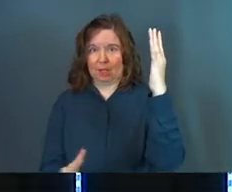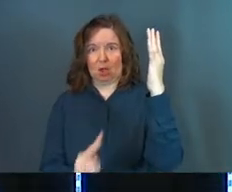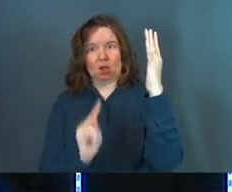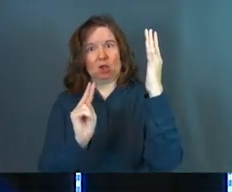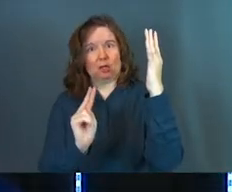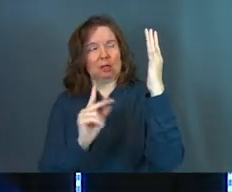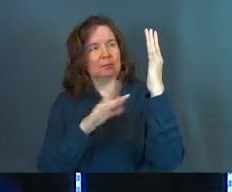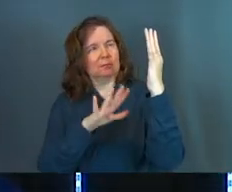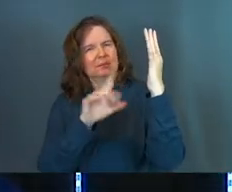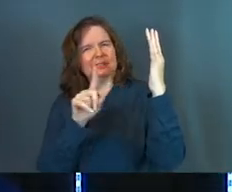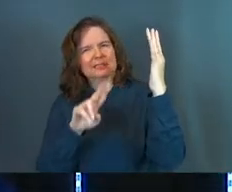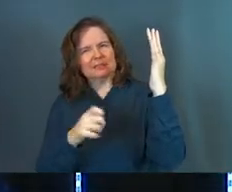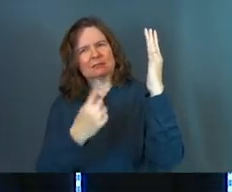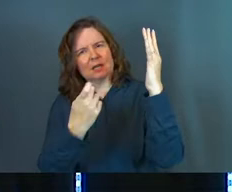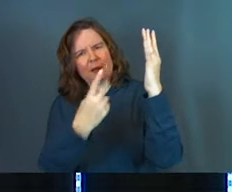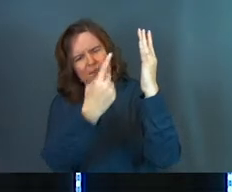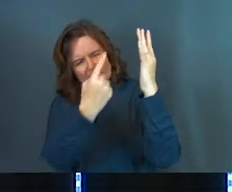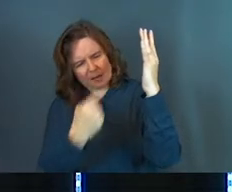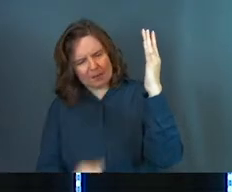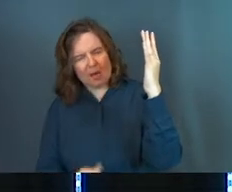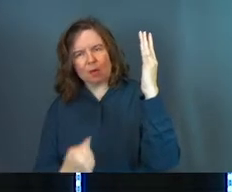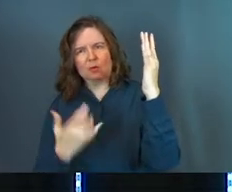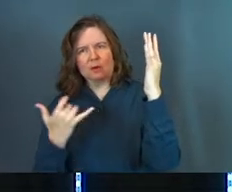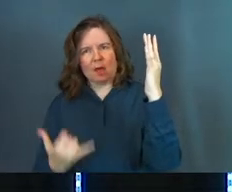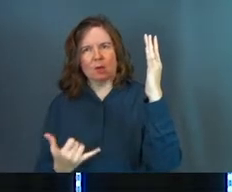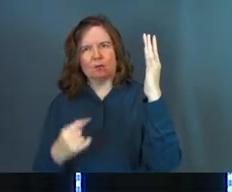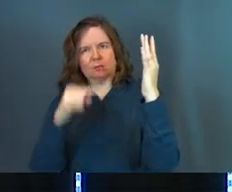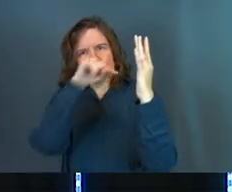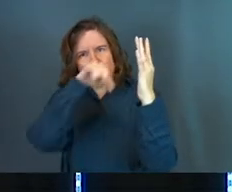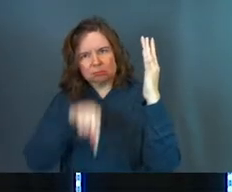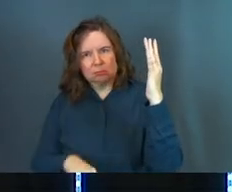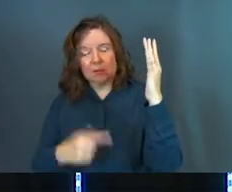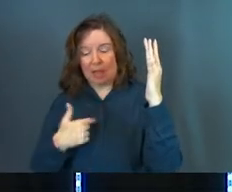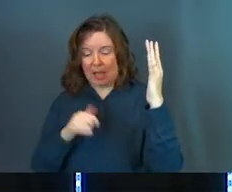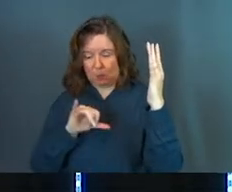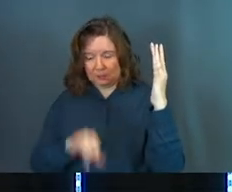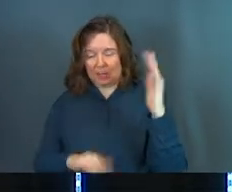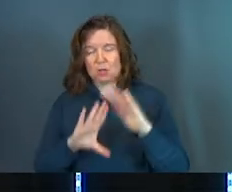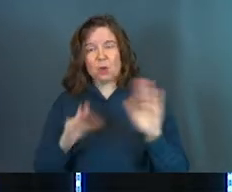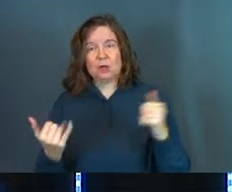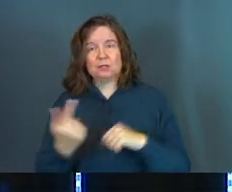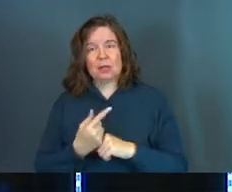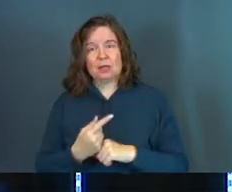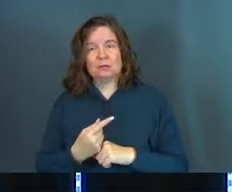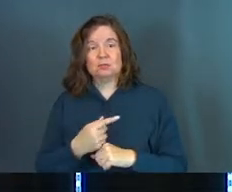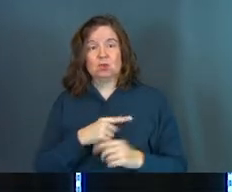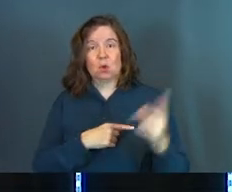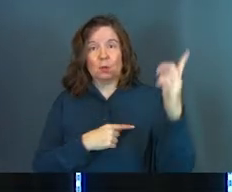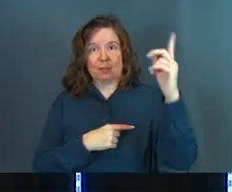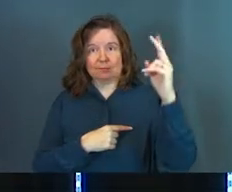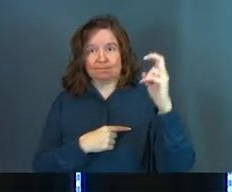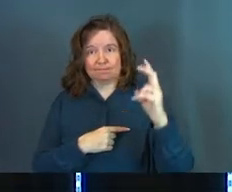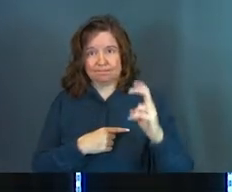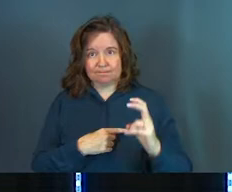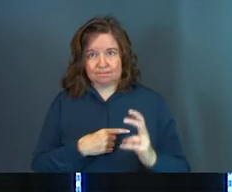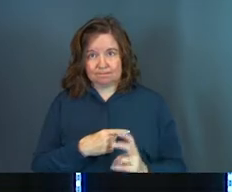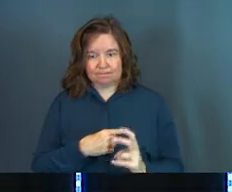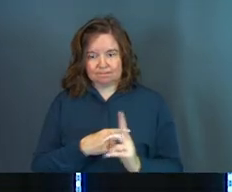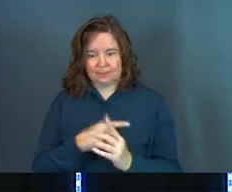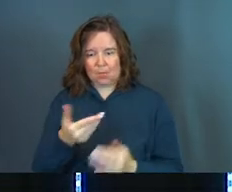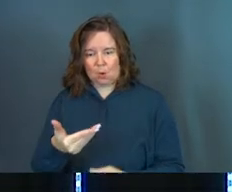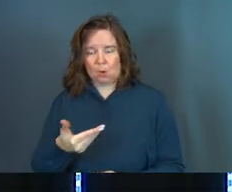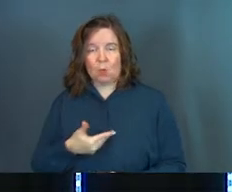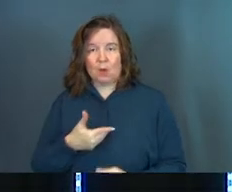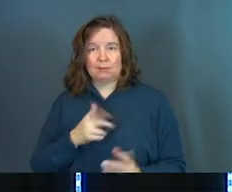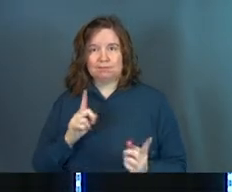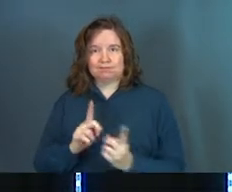him, Zacchaeus, you come down. Come down immediately. I must stay at your house today. So he came down at once and welcomed